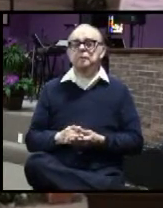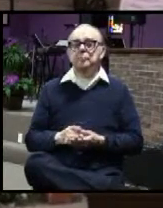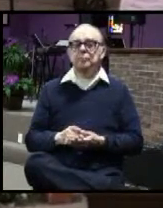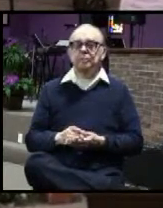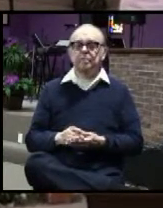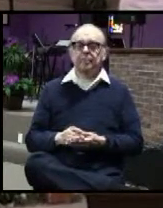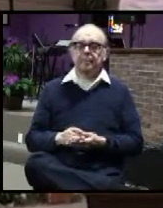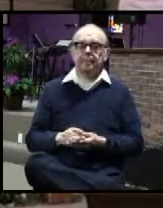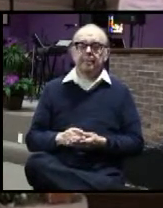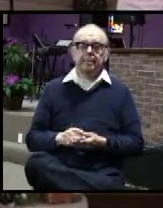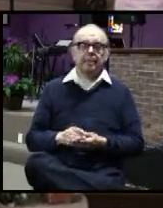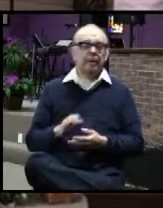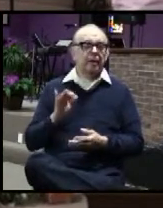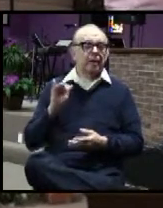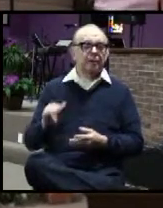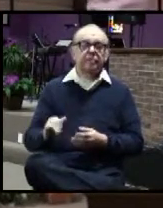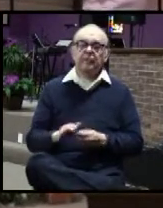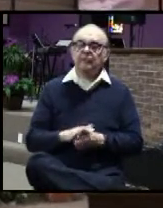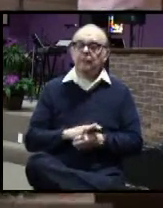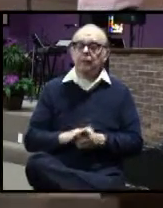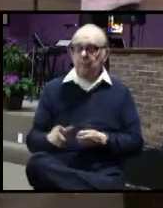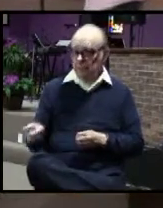It's still full.